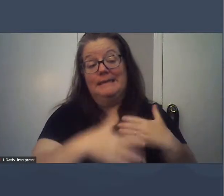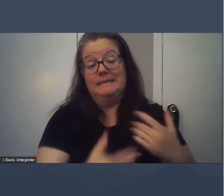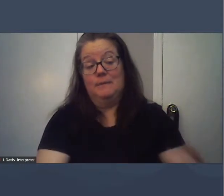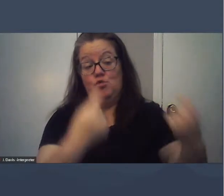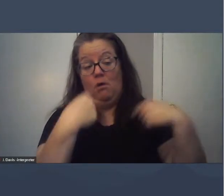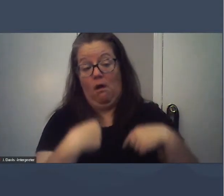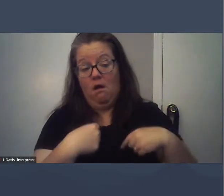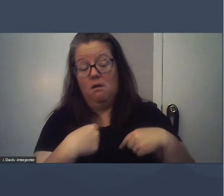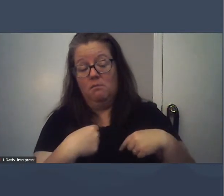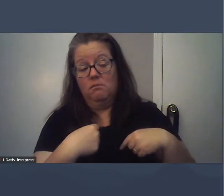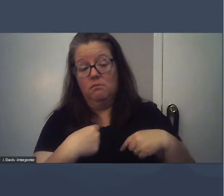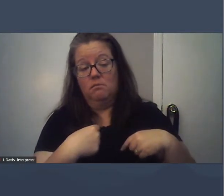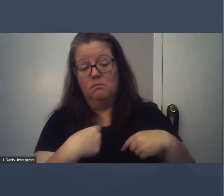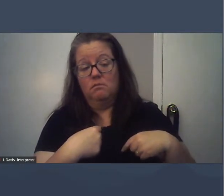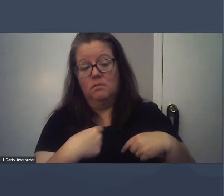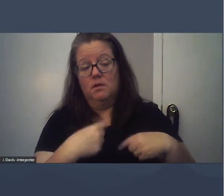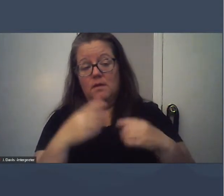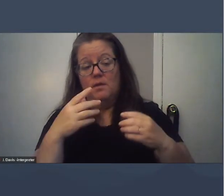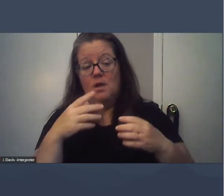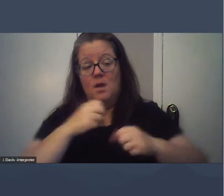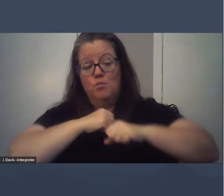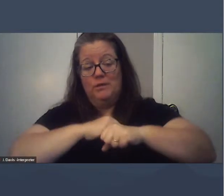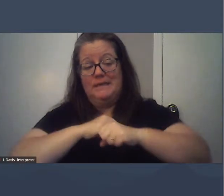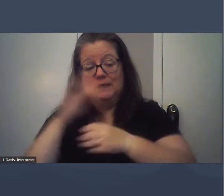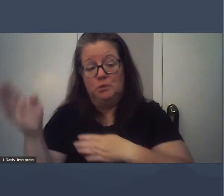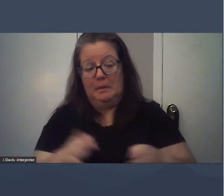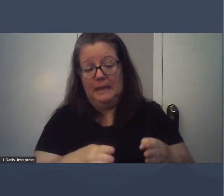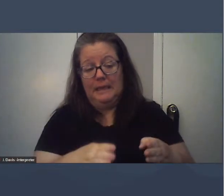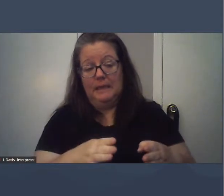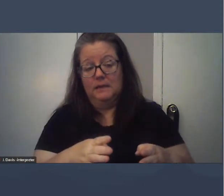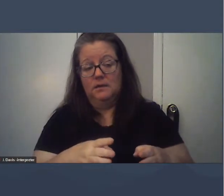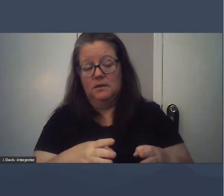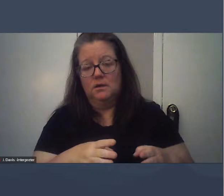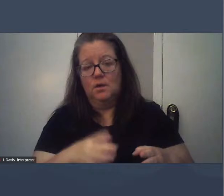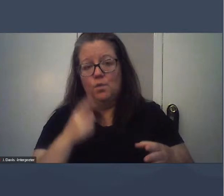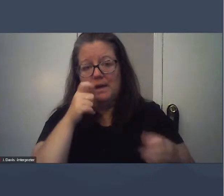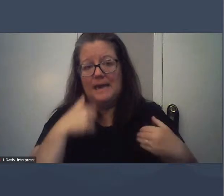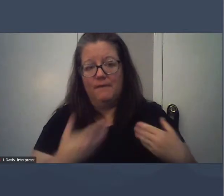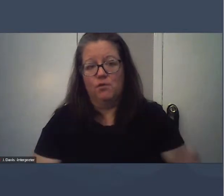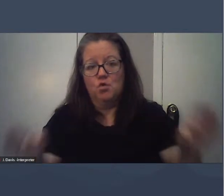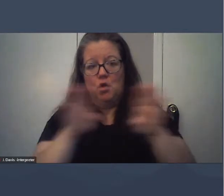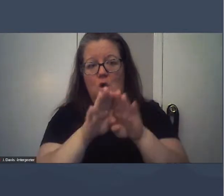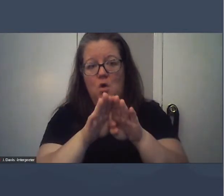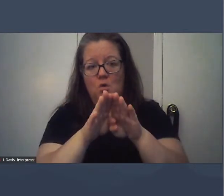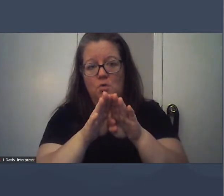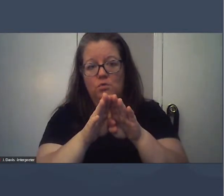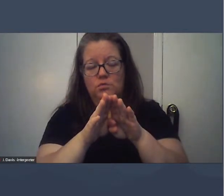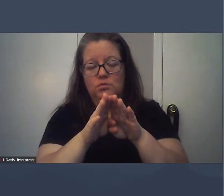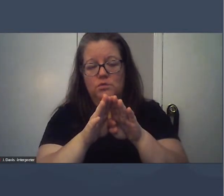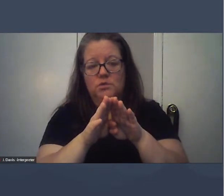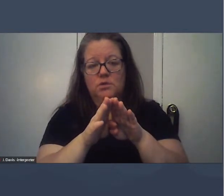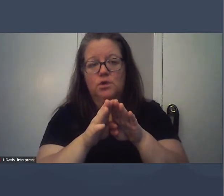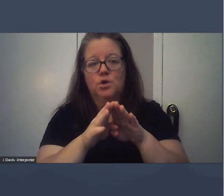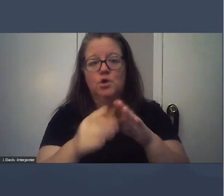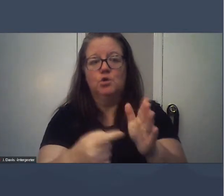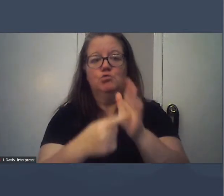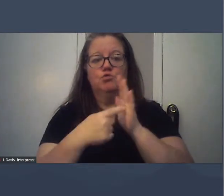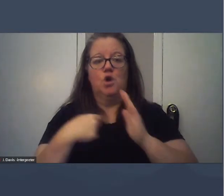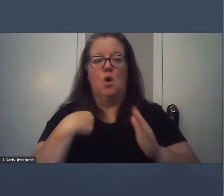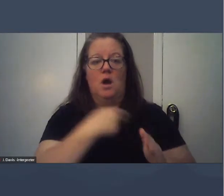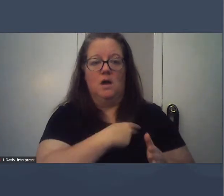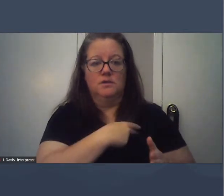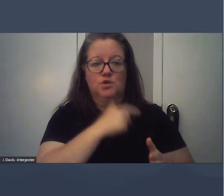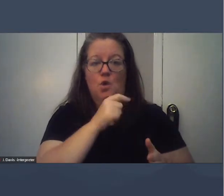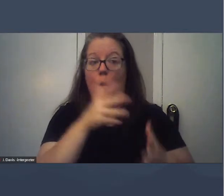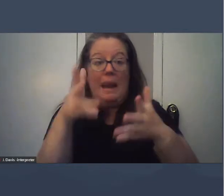wellhead protection plan that we could do a closed session, attorney-client, where you show us the diagram? You don't leave